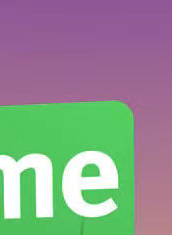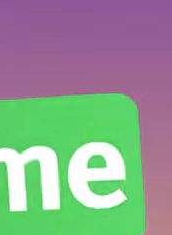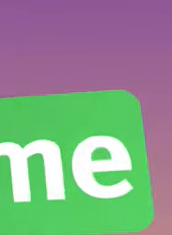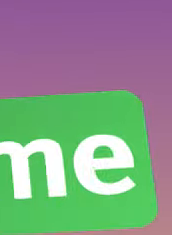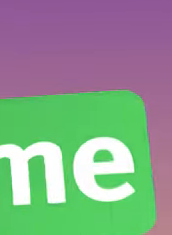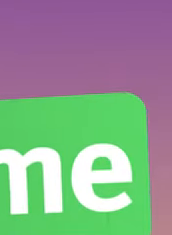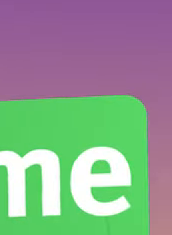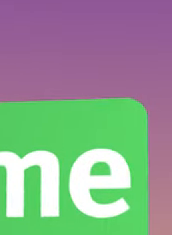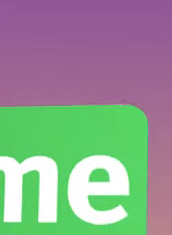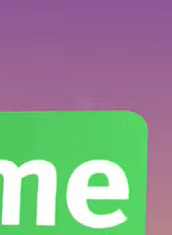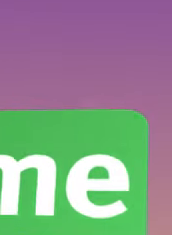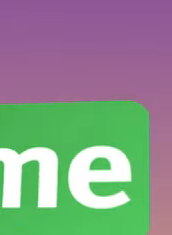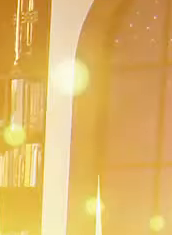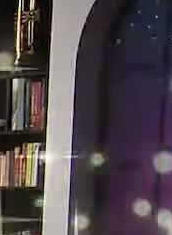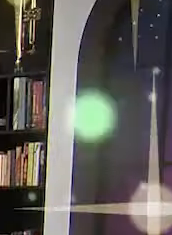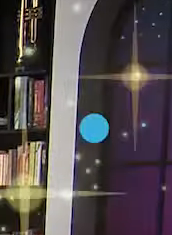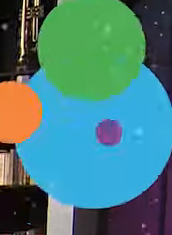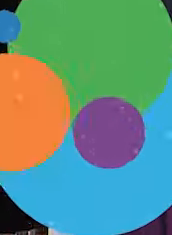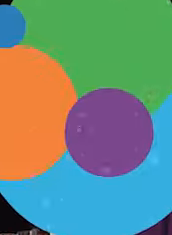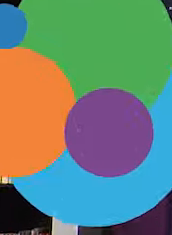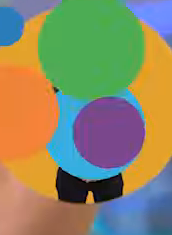Reading at Home.